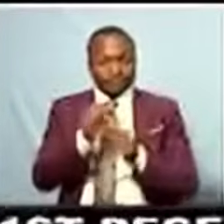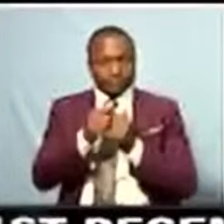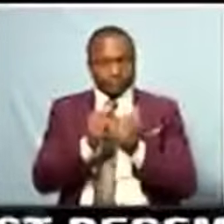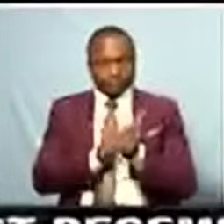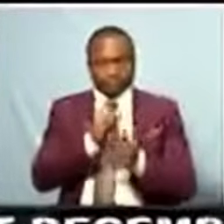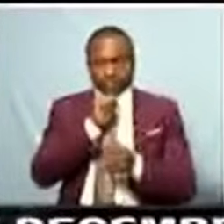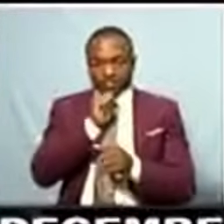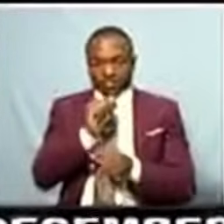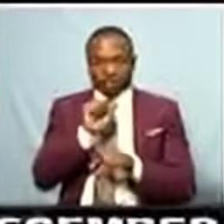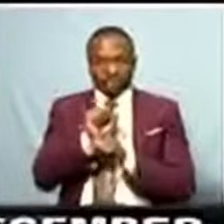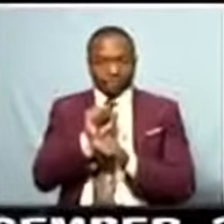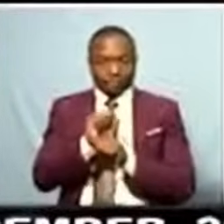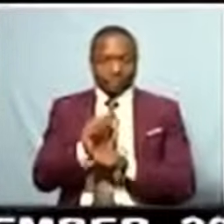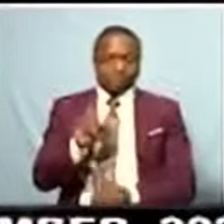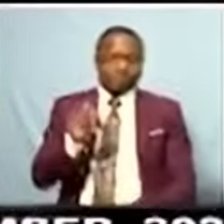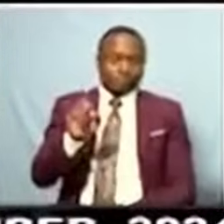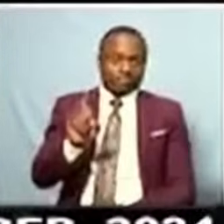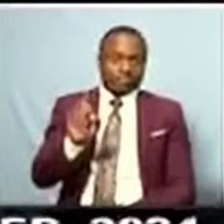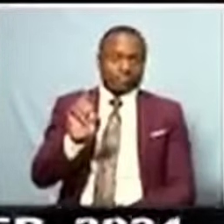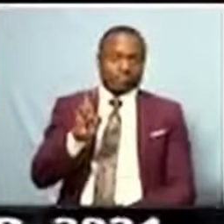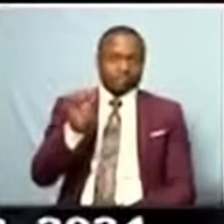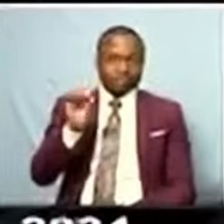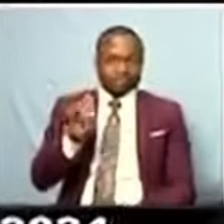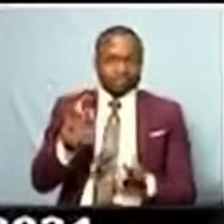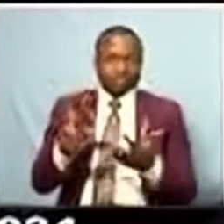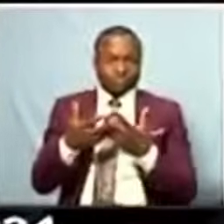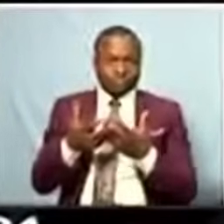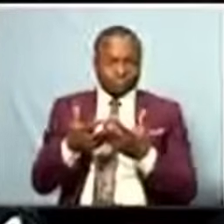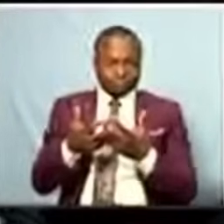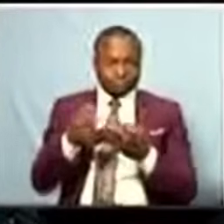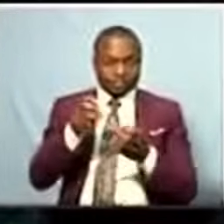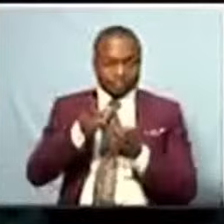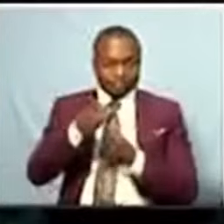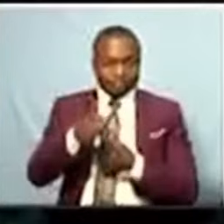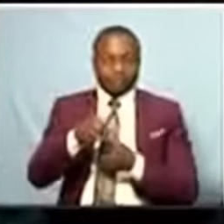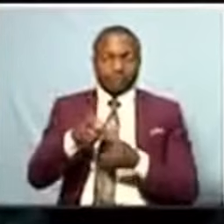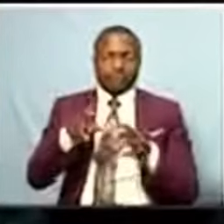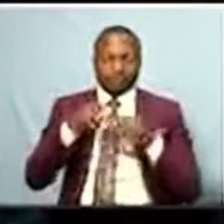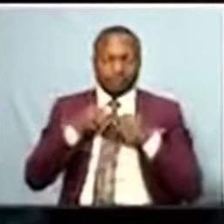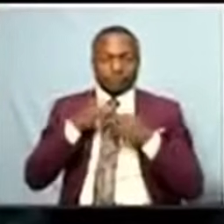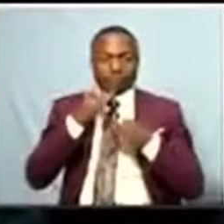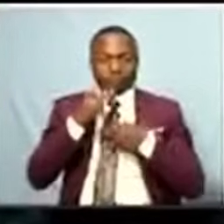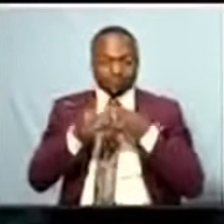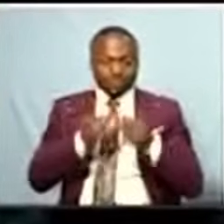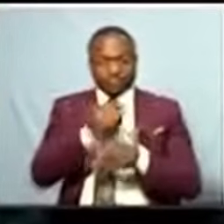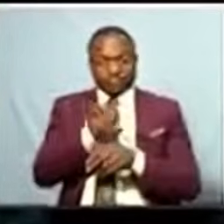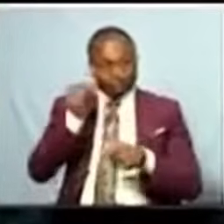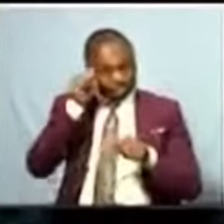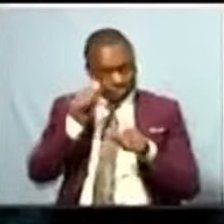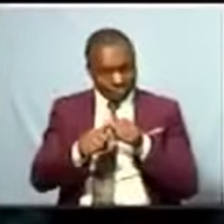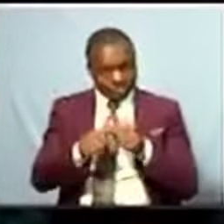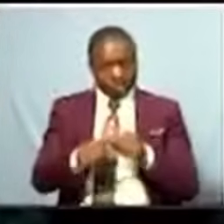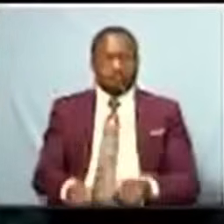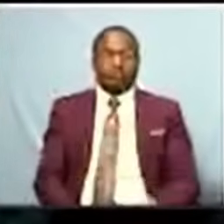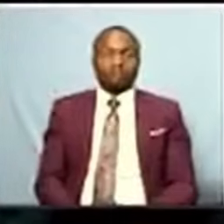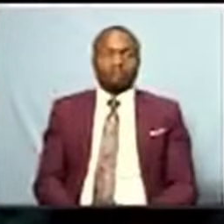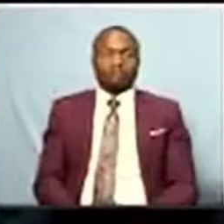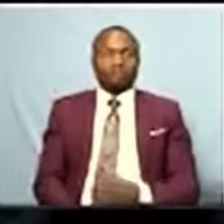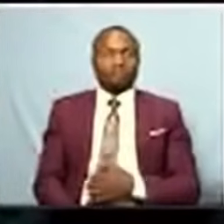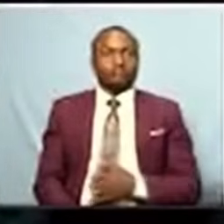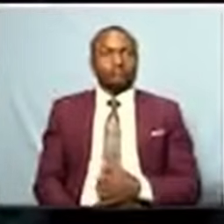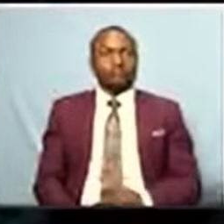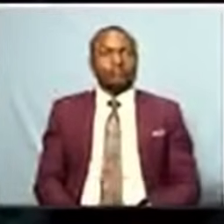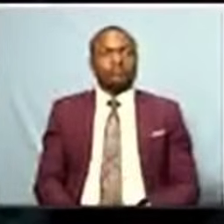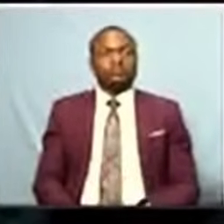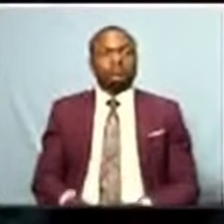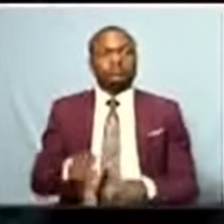non-functional mobile X-ray machine at Solwezi is acknowledged, meaning I think they had agreed to this